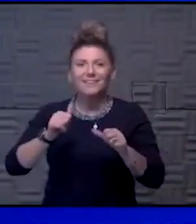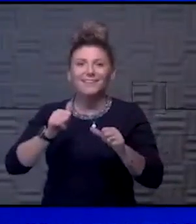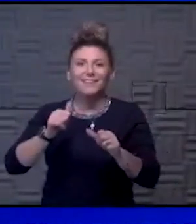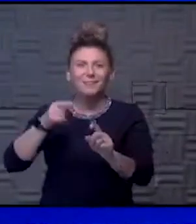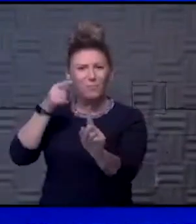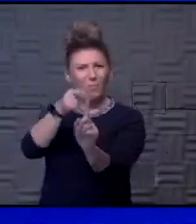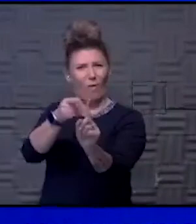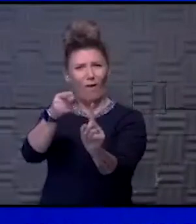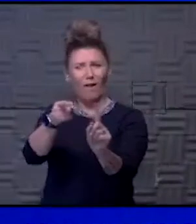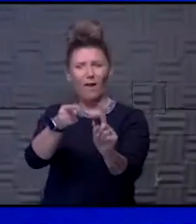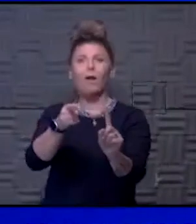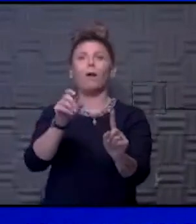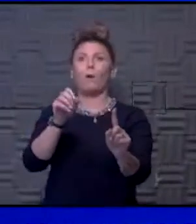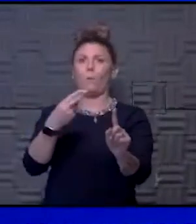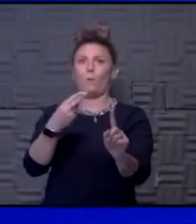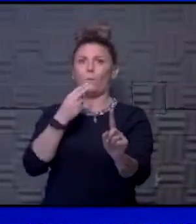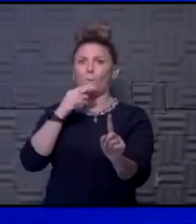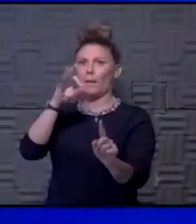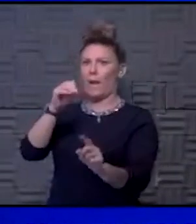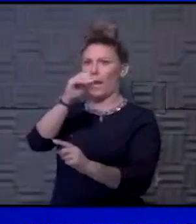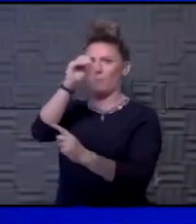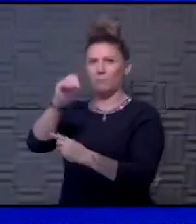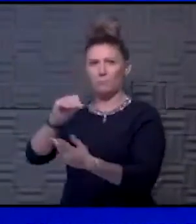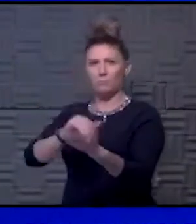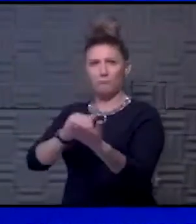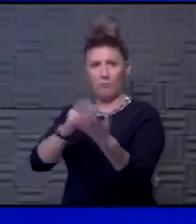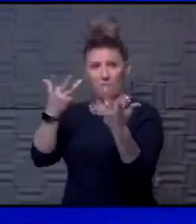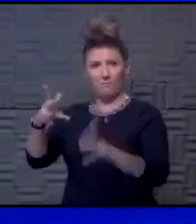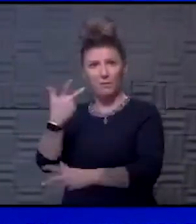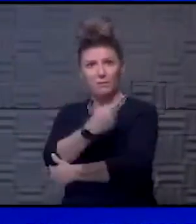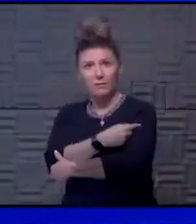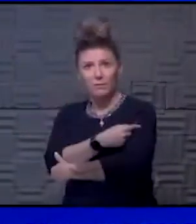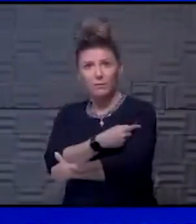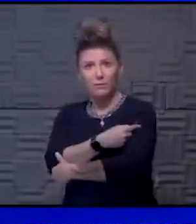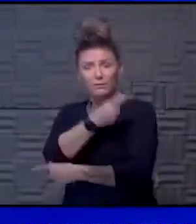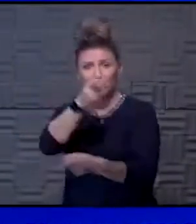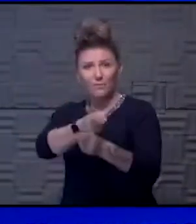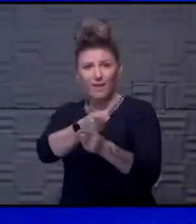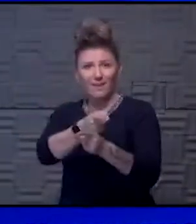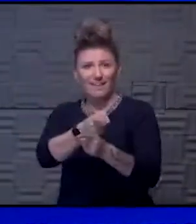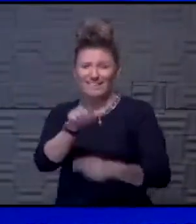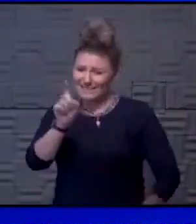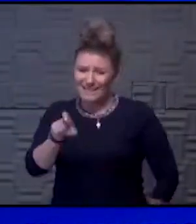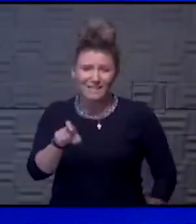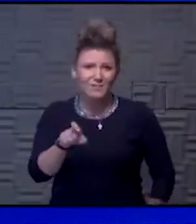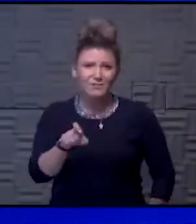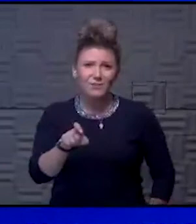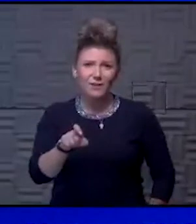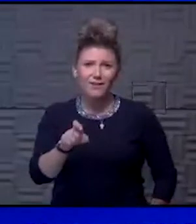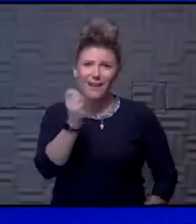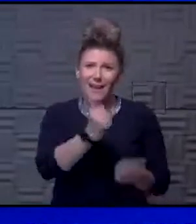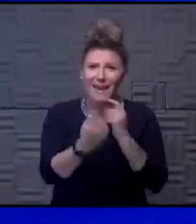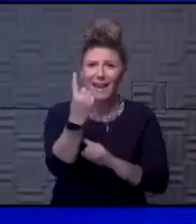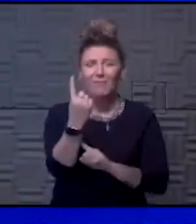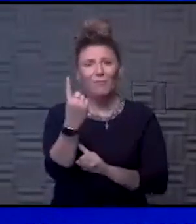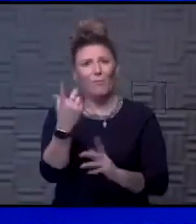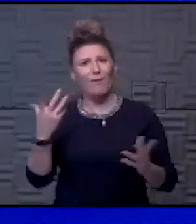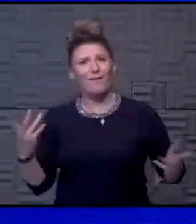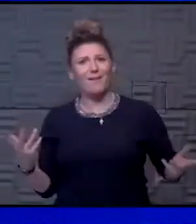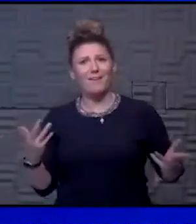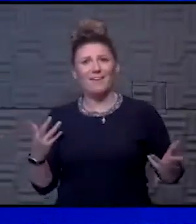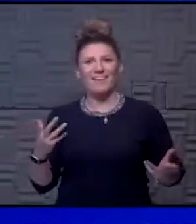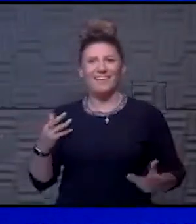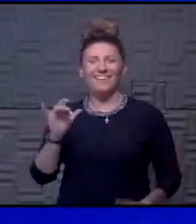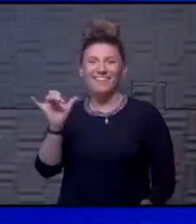helps push you to the side of vaccination is right for right now. It's necessary for all of us. And as Dr. Ellerbeck